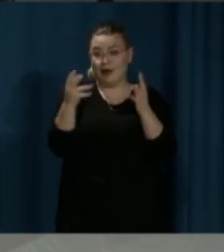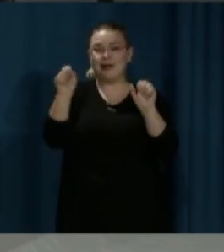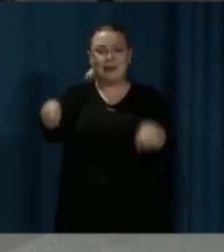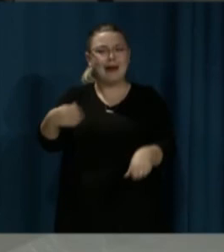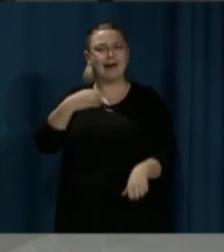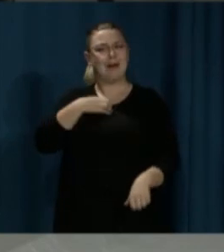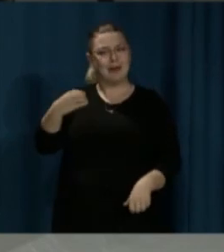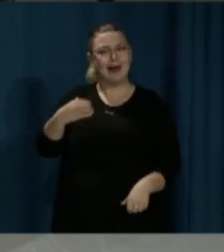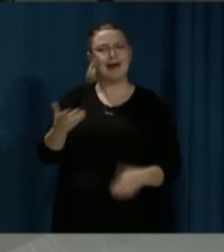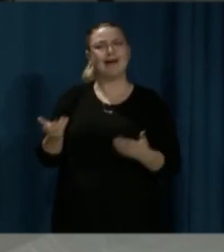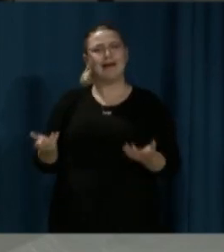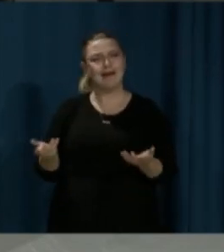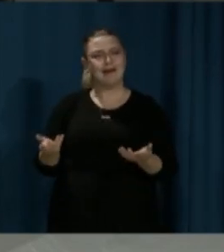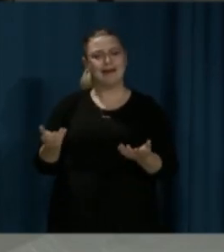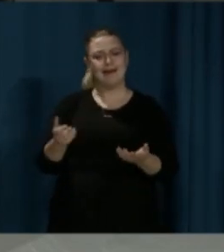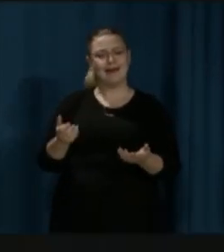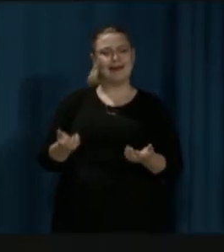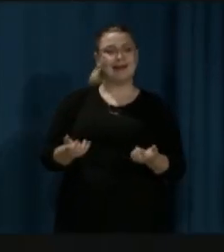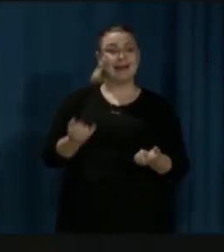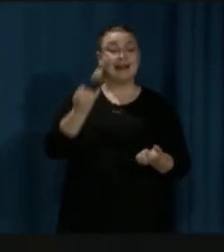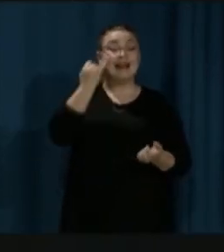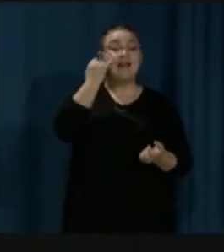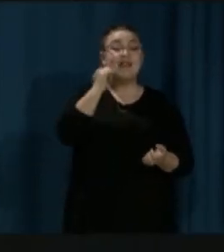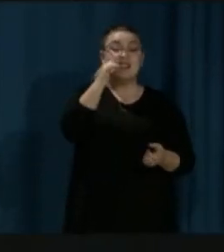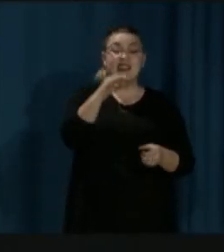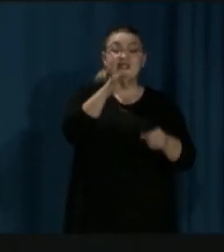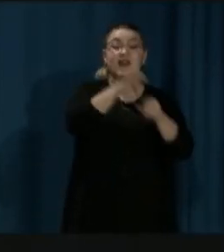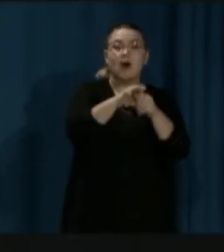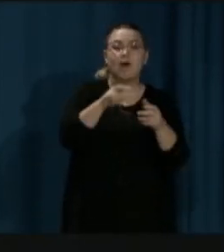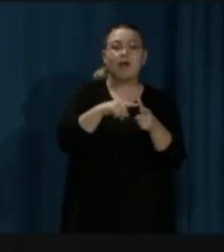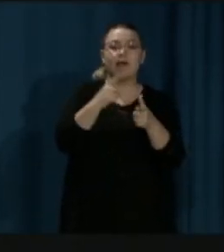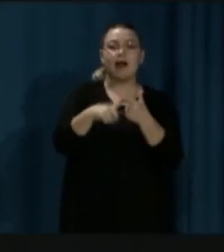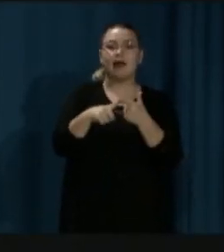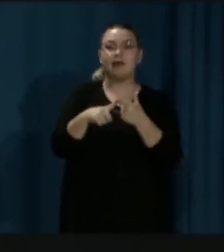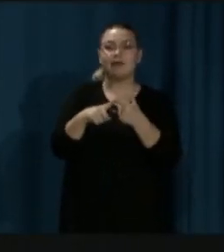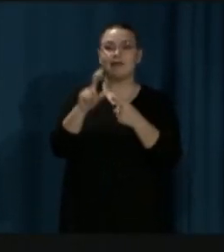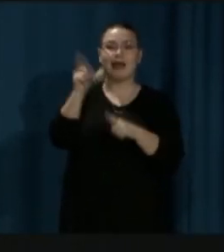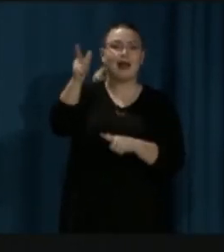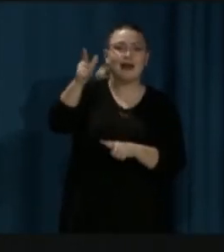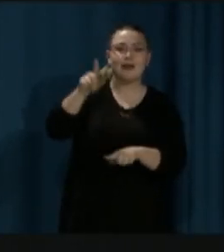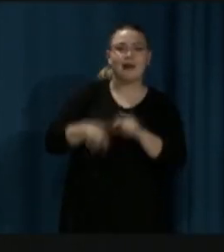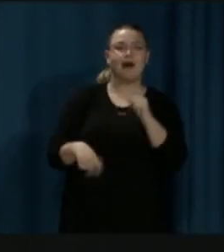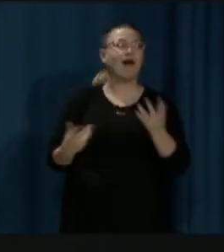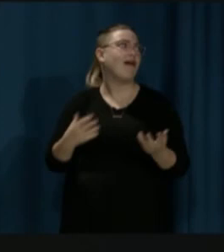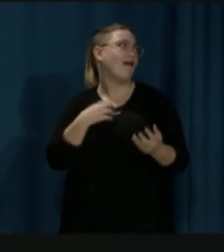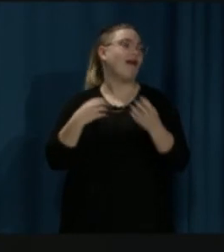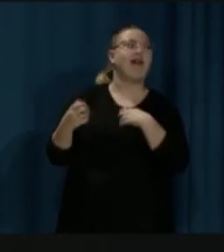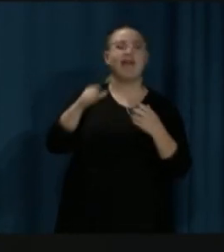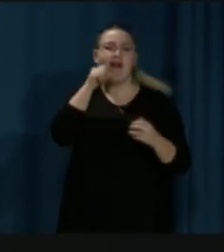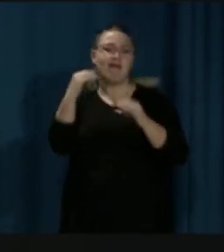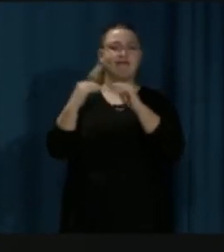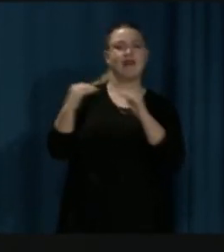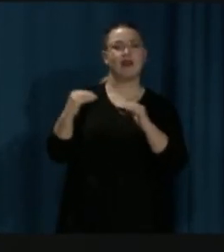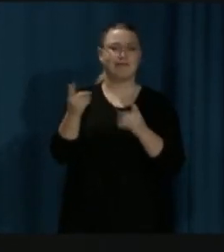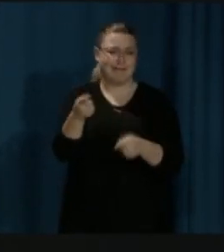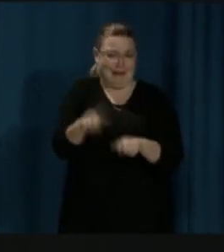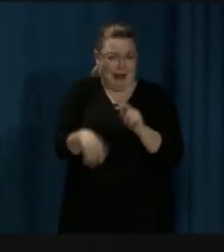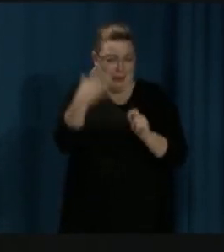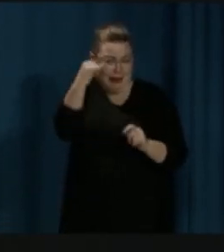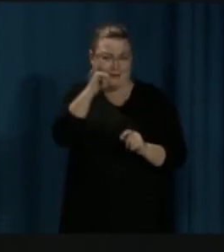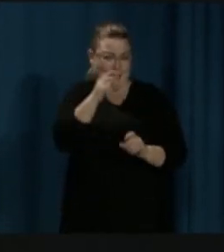So if you didn't vote because you don't have a right to walk around and complain about that you don't like what you've got, right? So you have to participate.